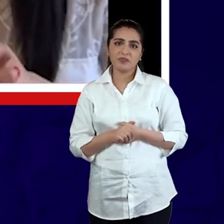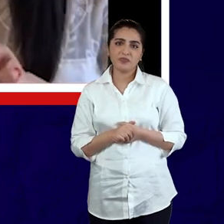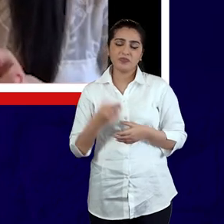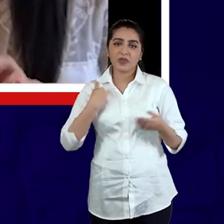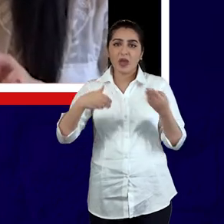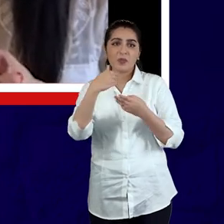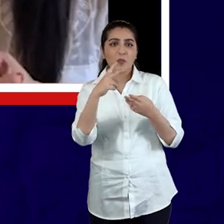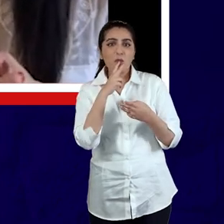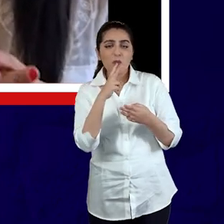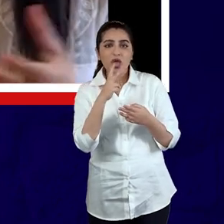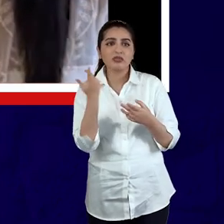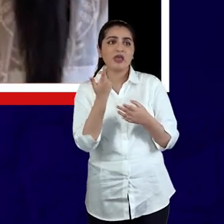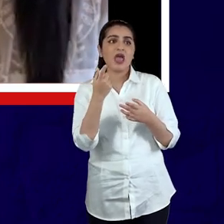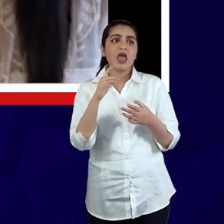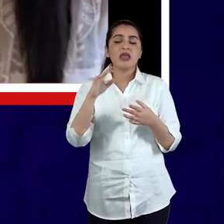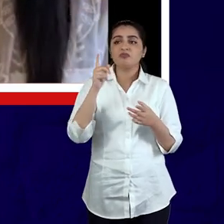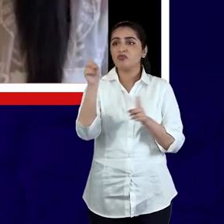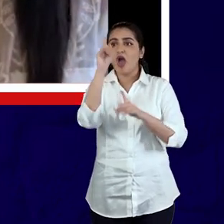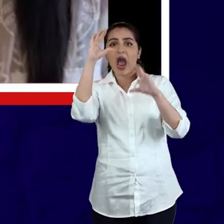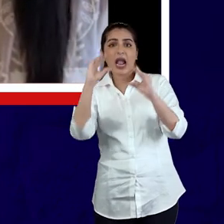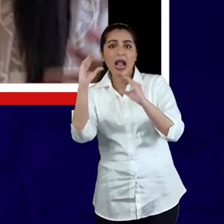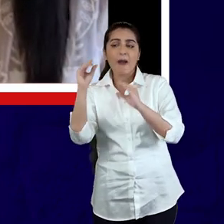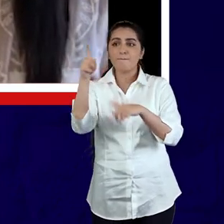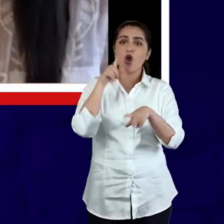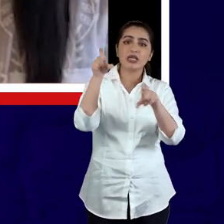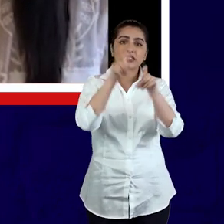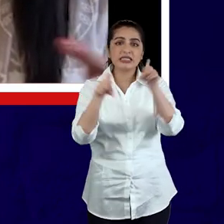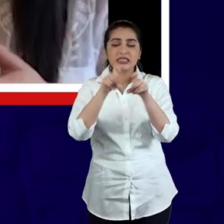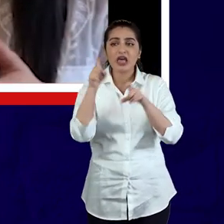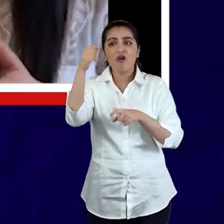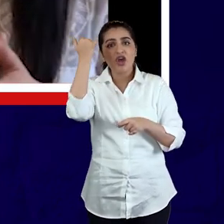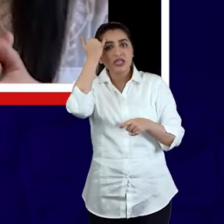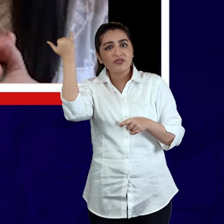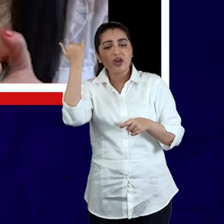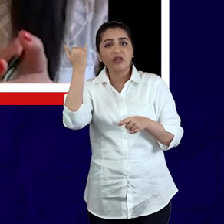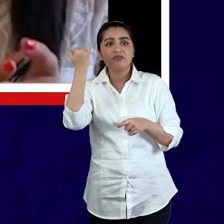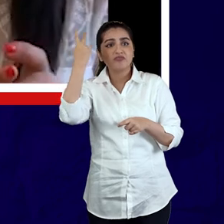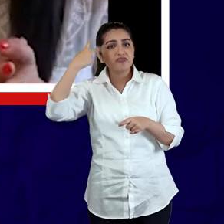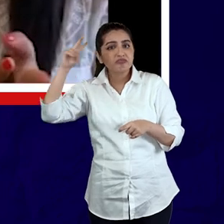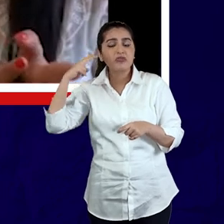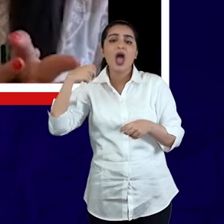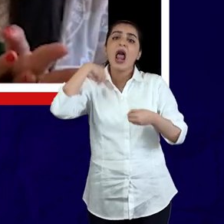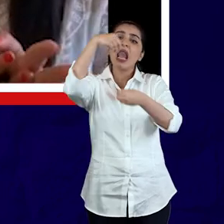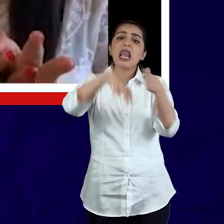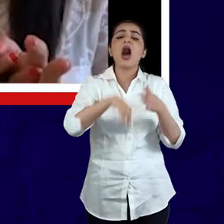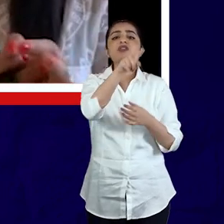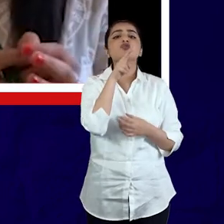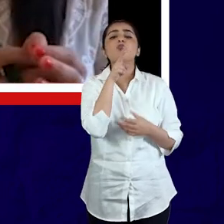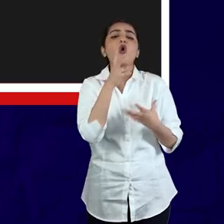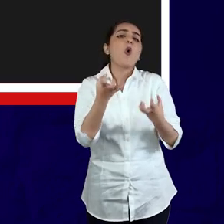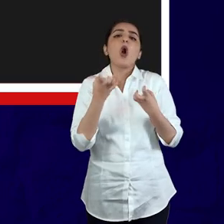kind of provocations, I guess, for young designers here, how they should be thinking about these things. So I just want to leave it with final words from